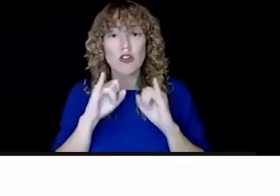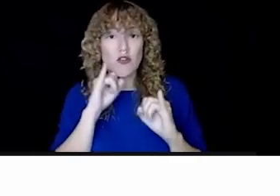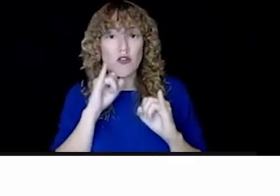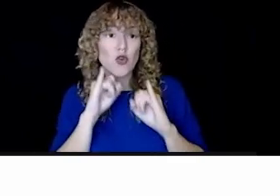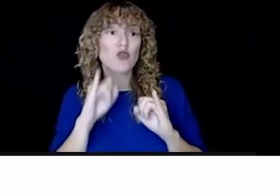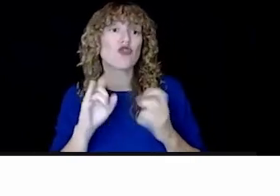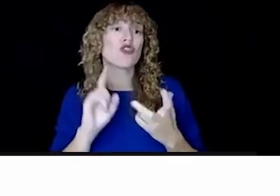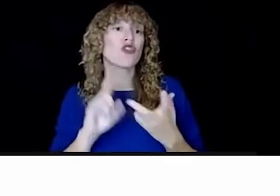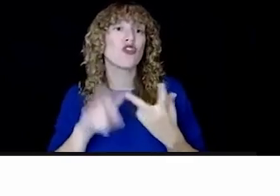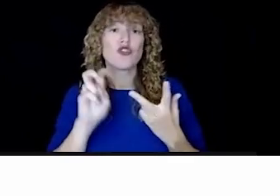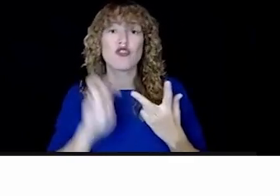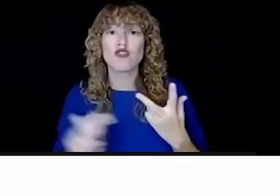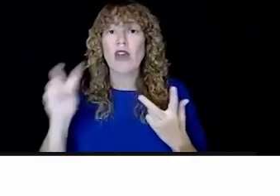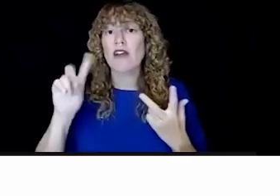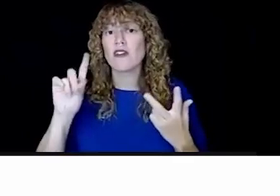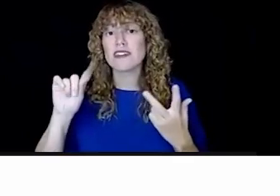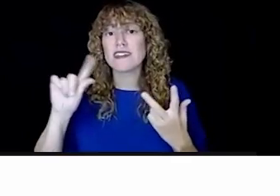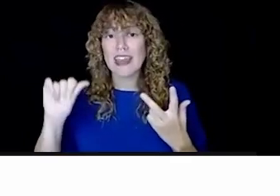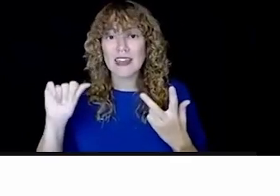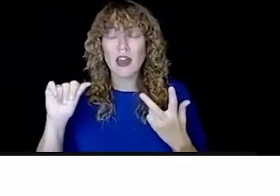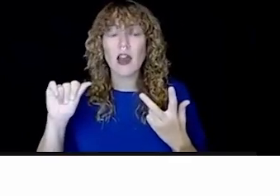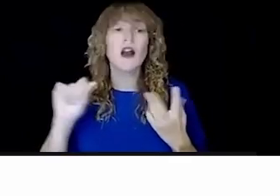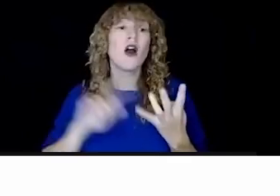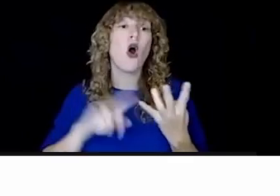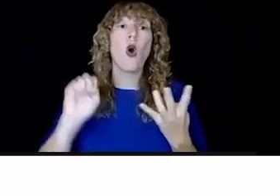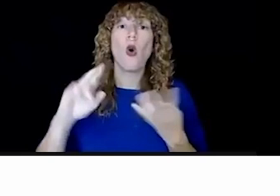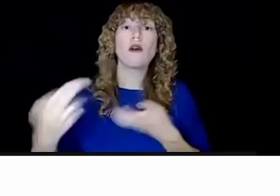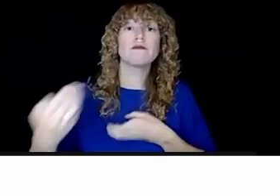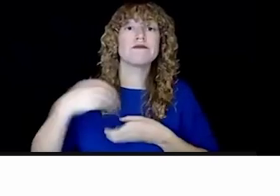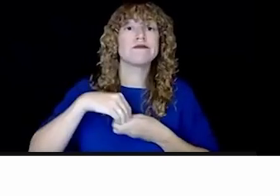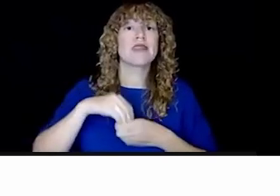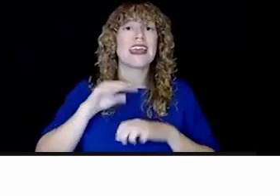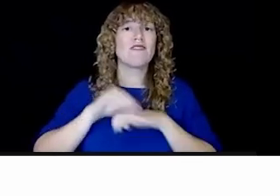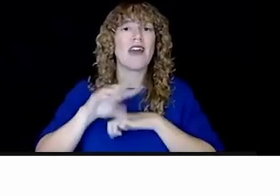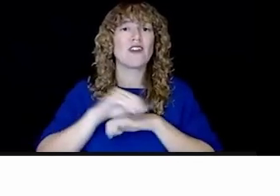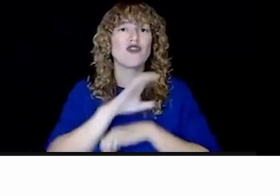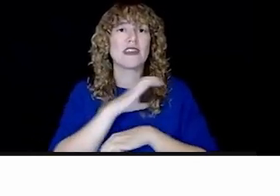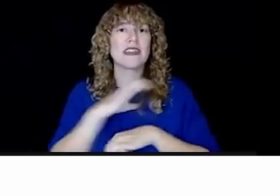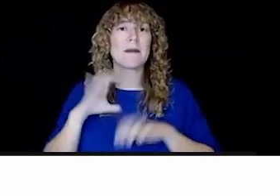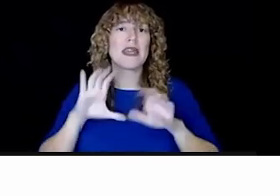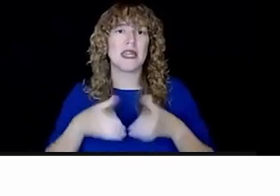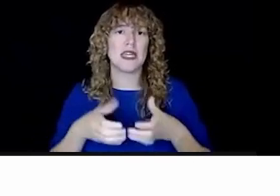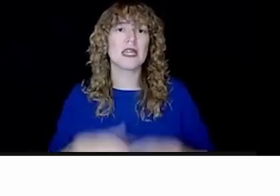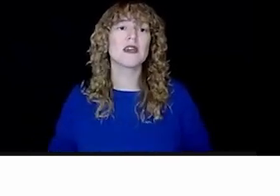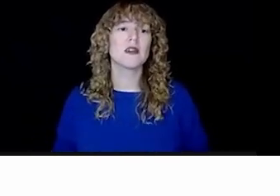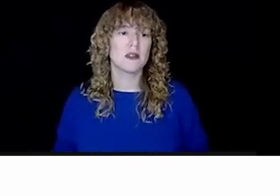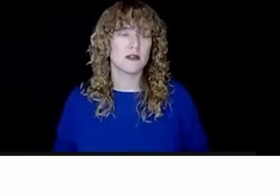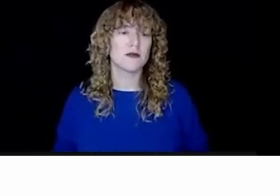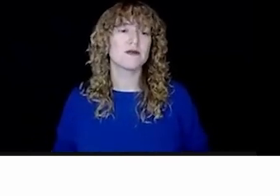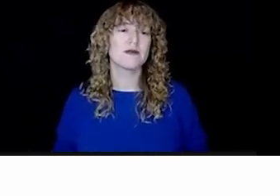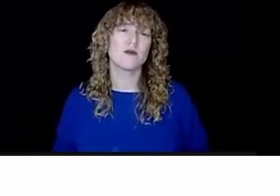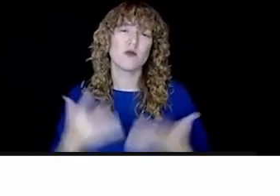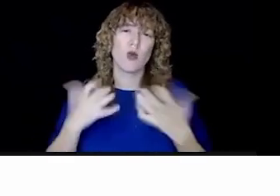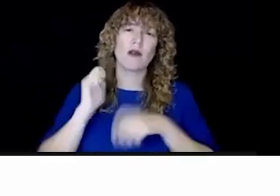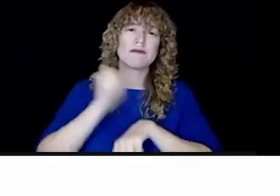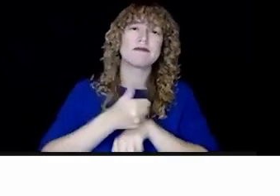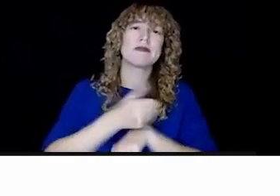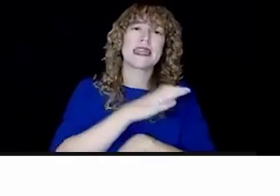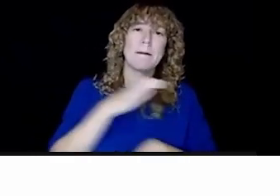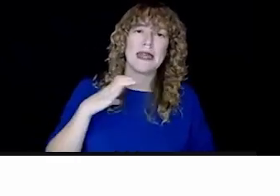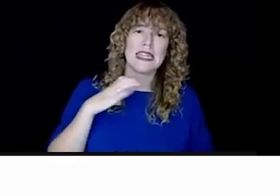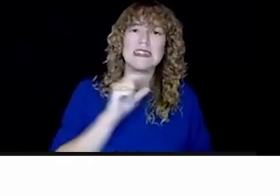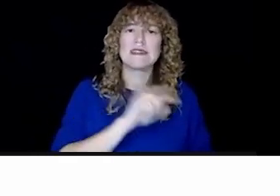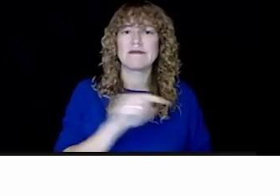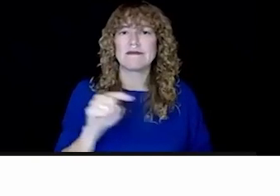data, or to join an advisory committee. We are hoping to put together some committees of people who can really help